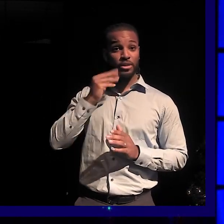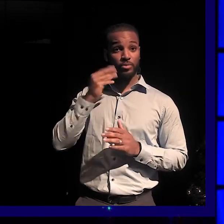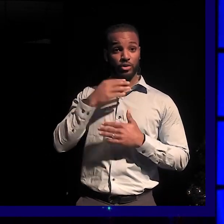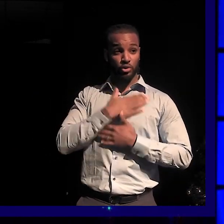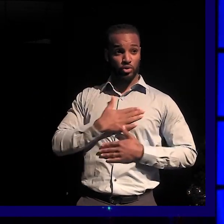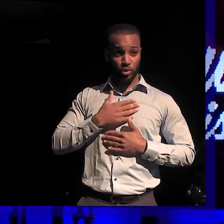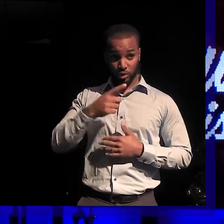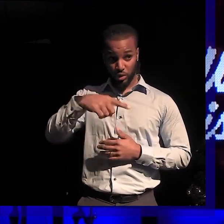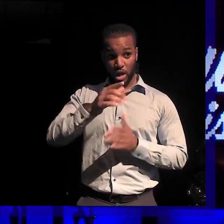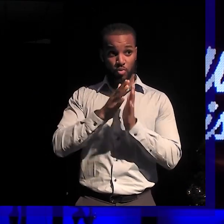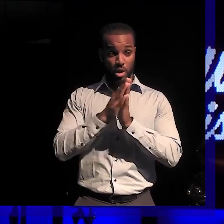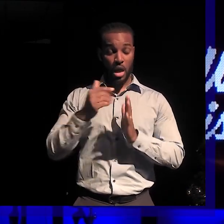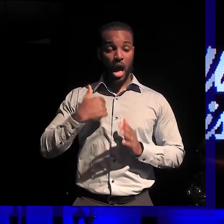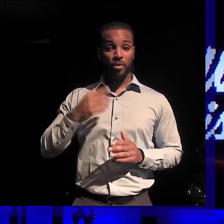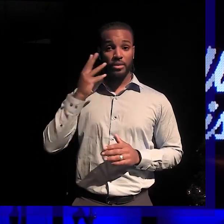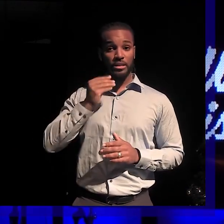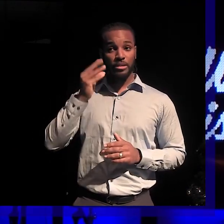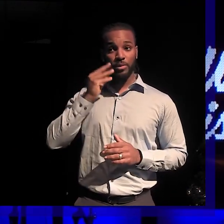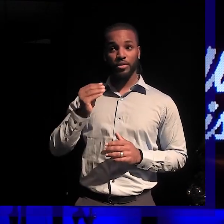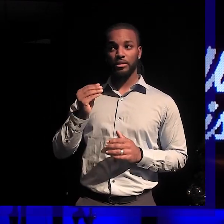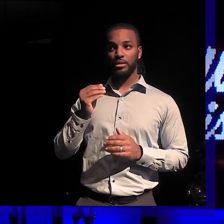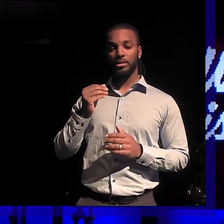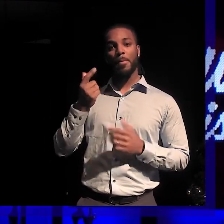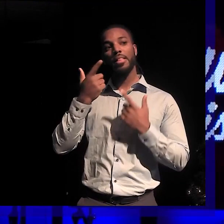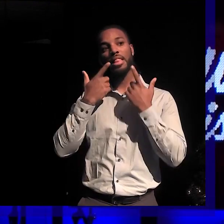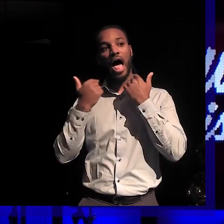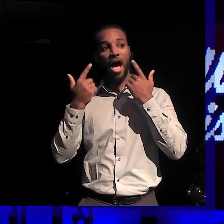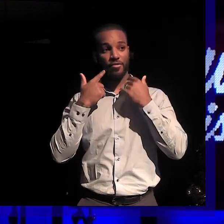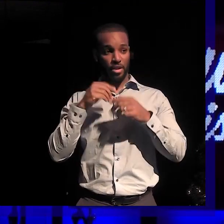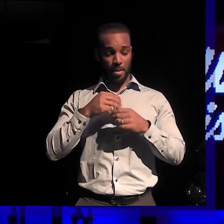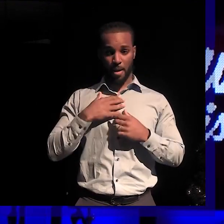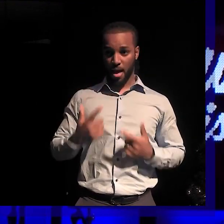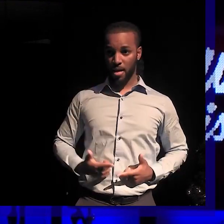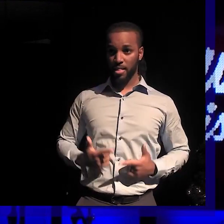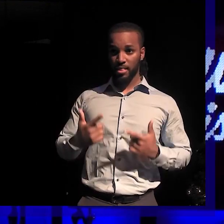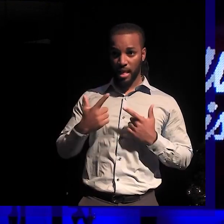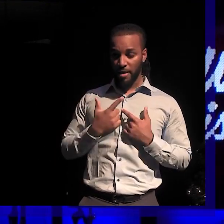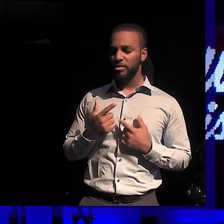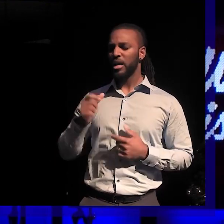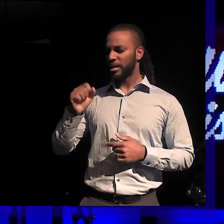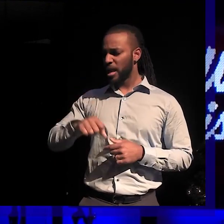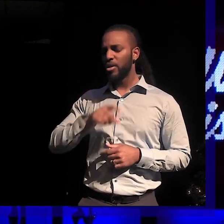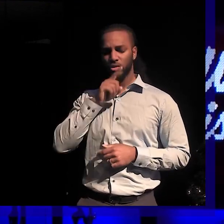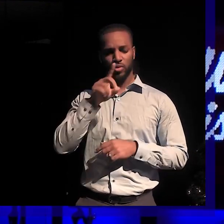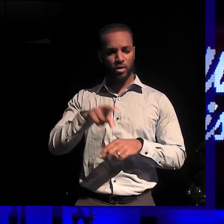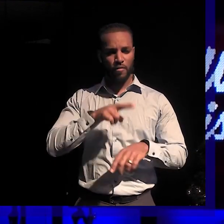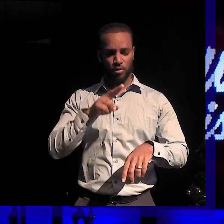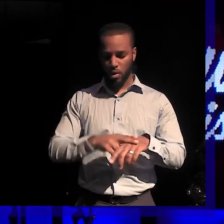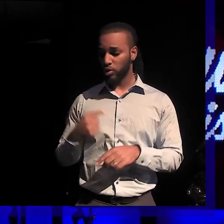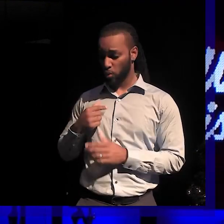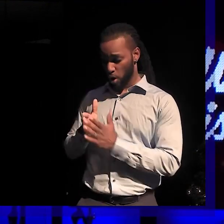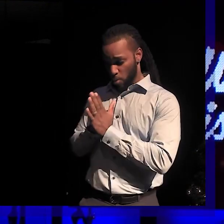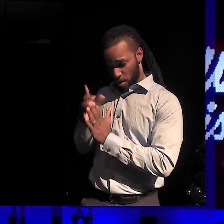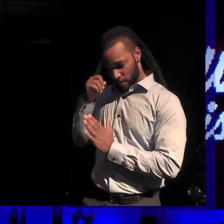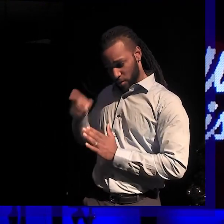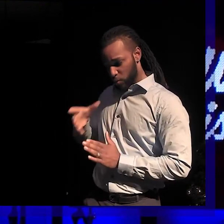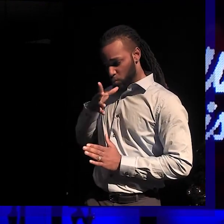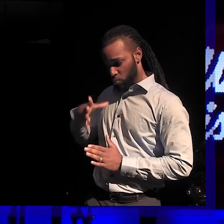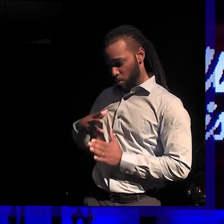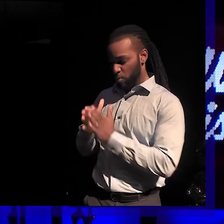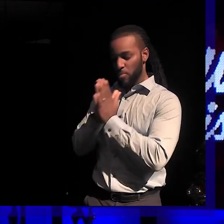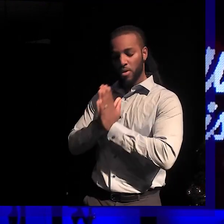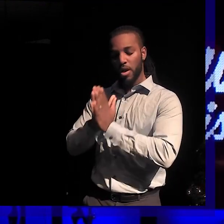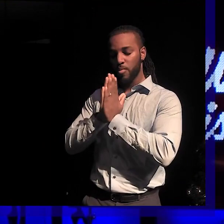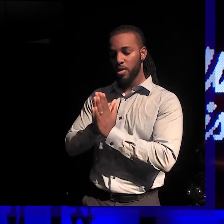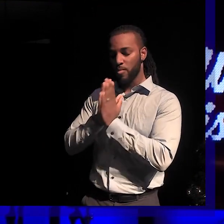Would you guys pray that I experience some laughter in my life? And we're like, yeah, sure, absolutely. And we begin to pray for her.